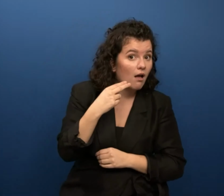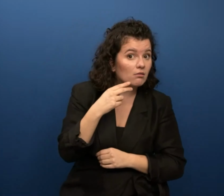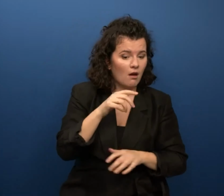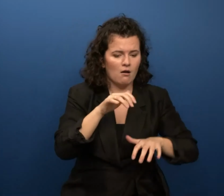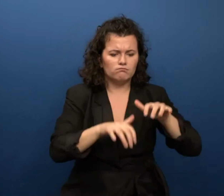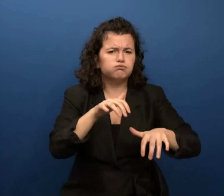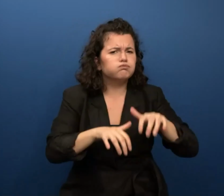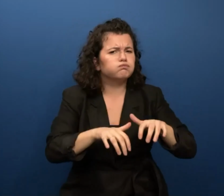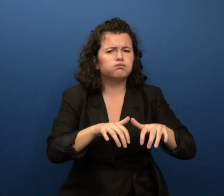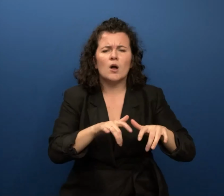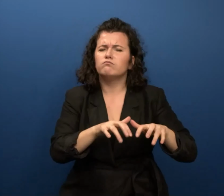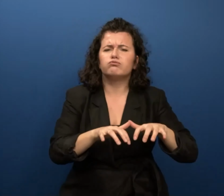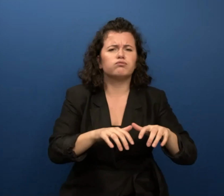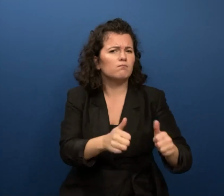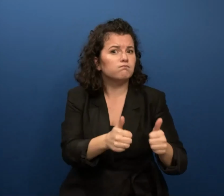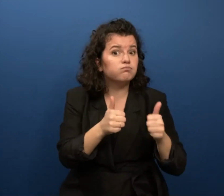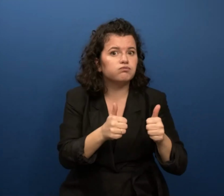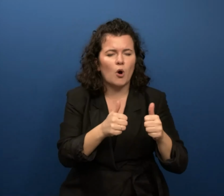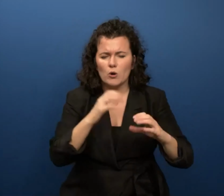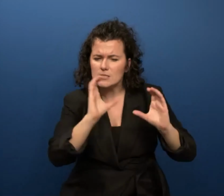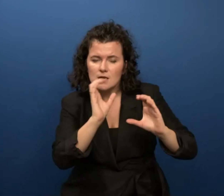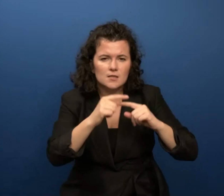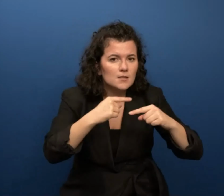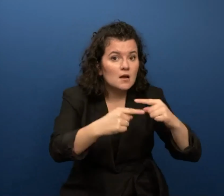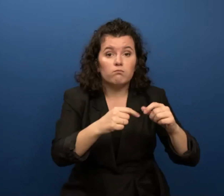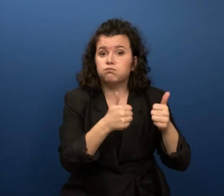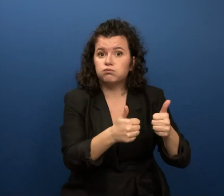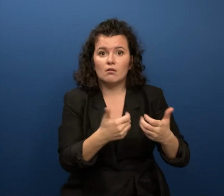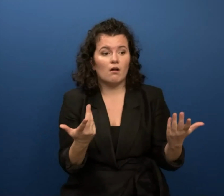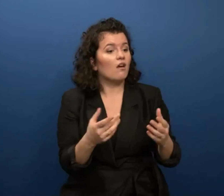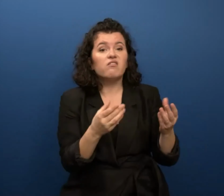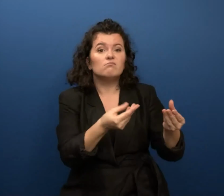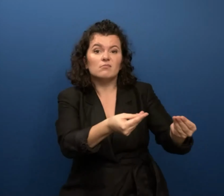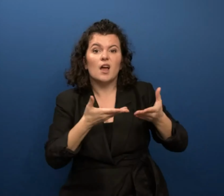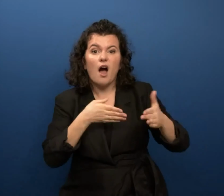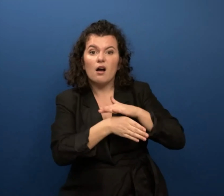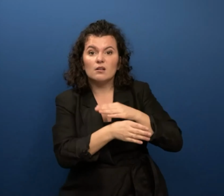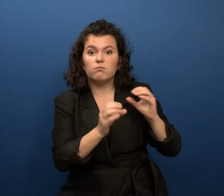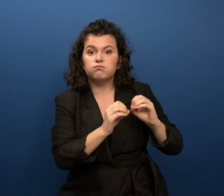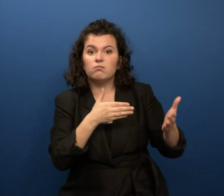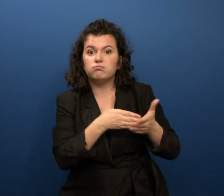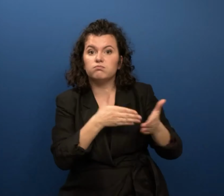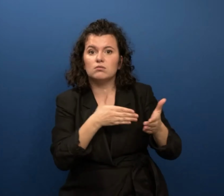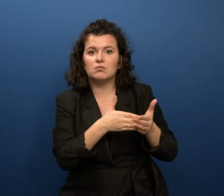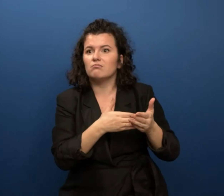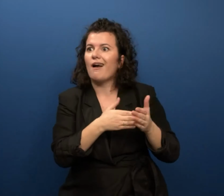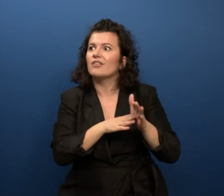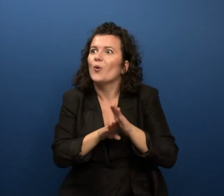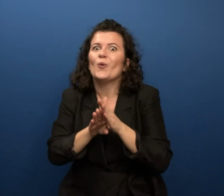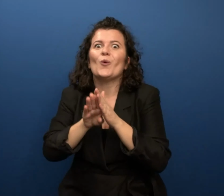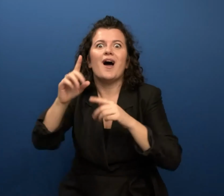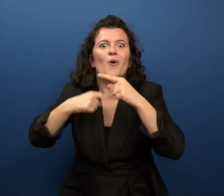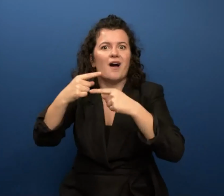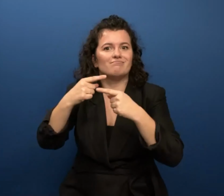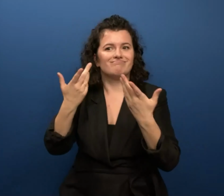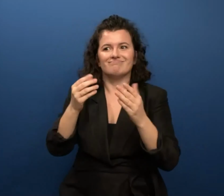best of their talent. They do not practice or get opportunity due to the perception and discrimination against the PWD. So